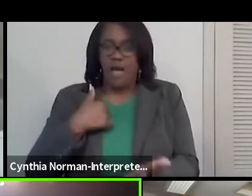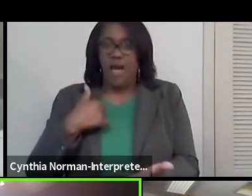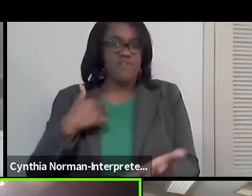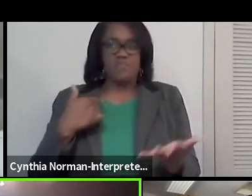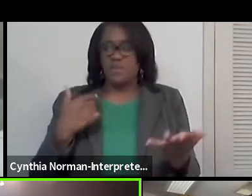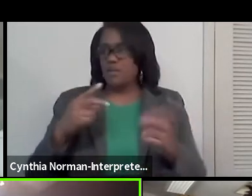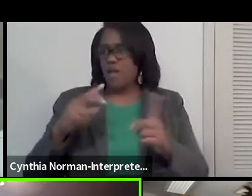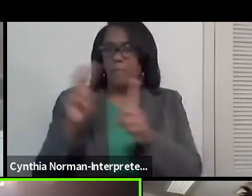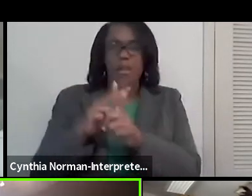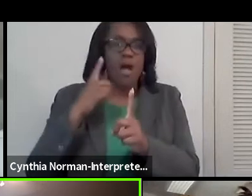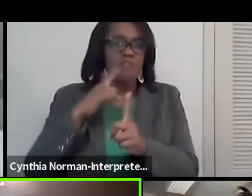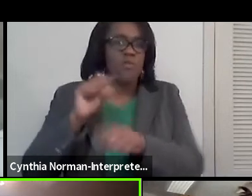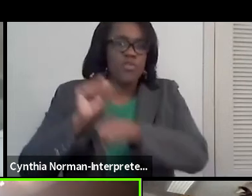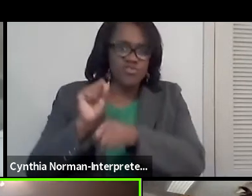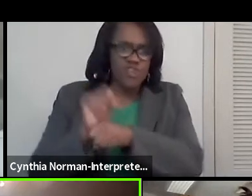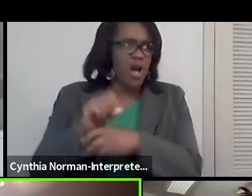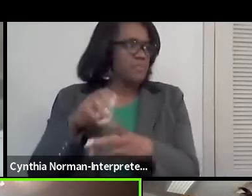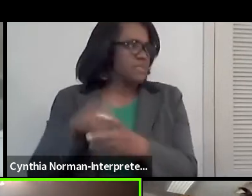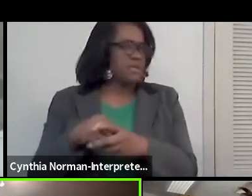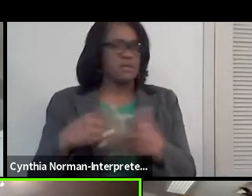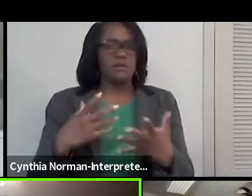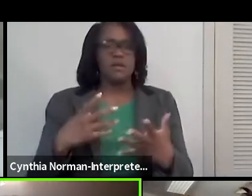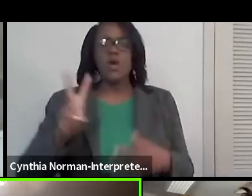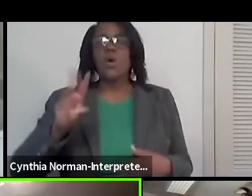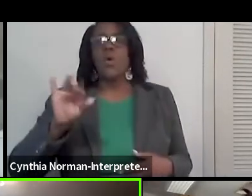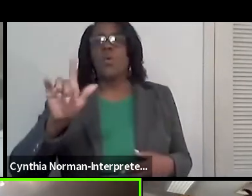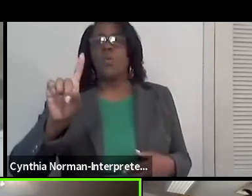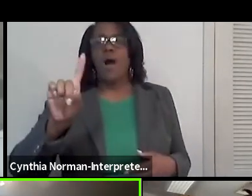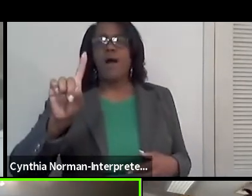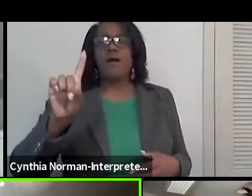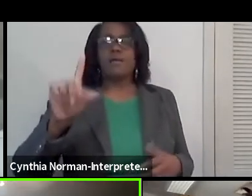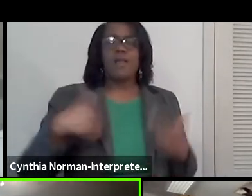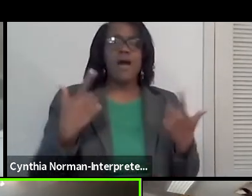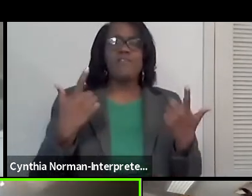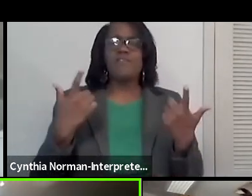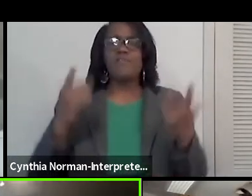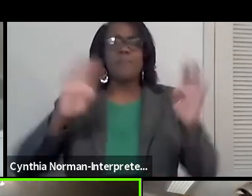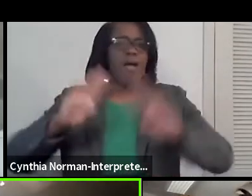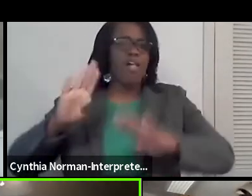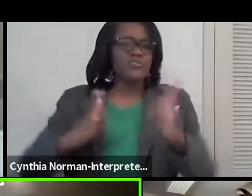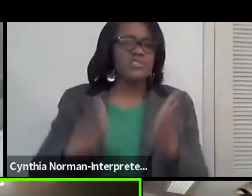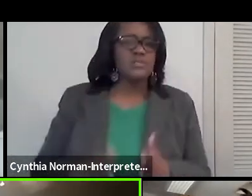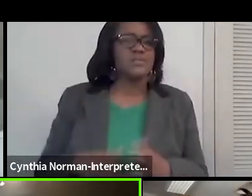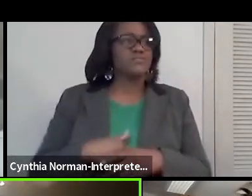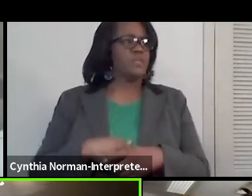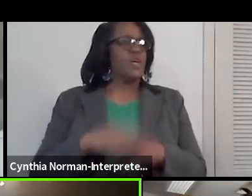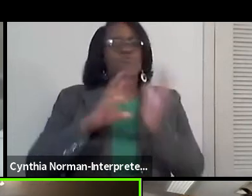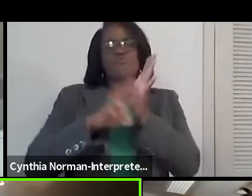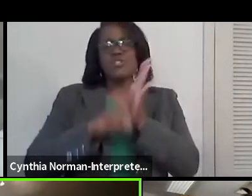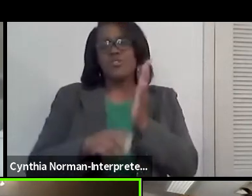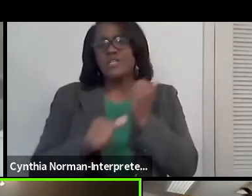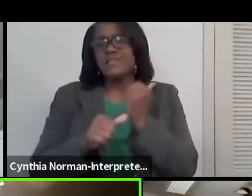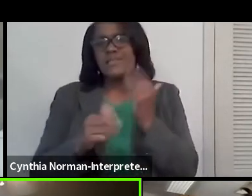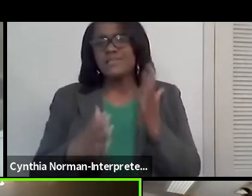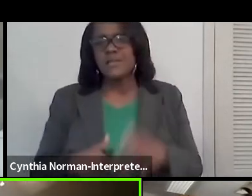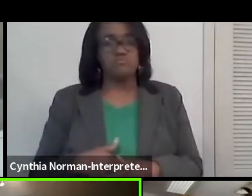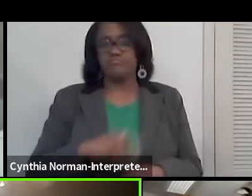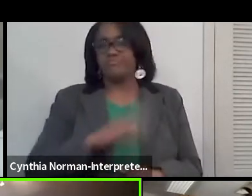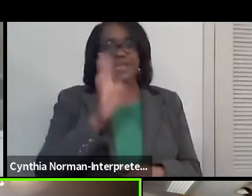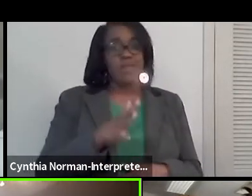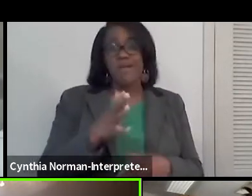applying for jobs in as a wildlife biologist, as a research assistant, and I never got